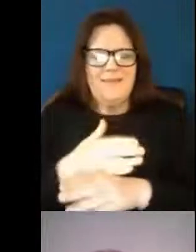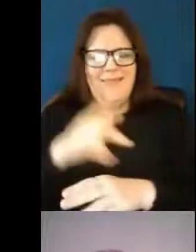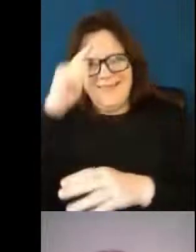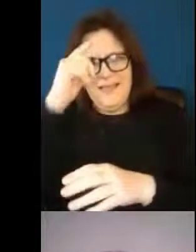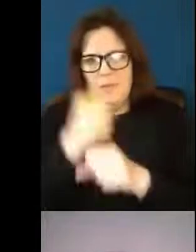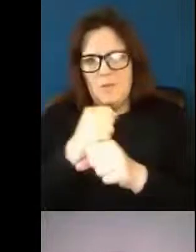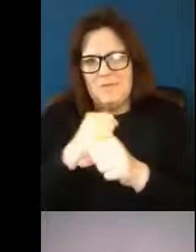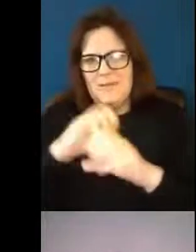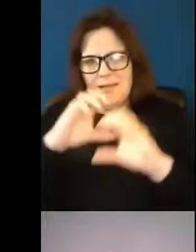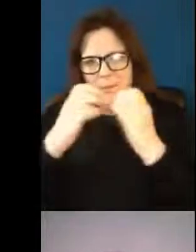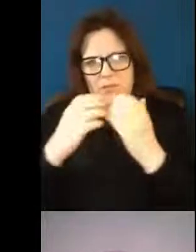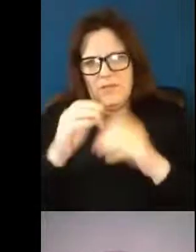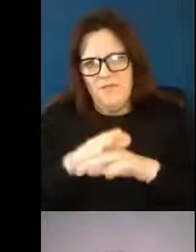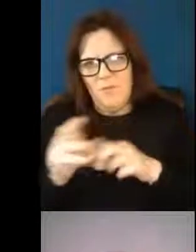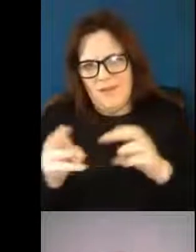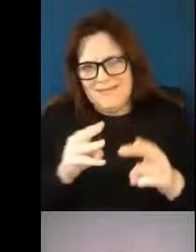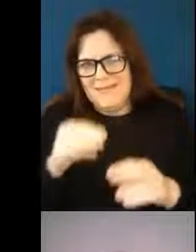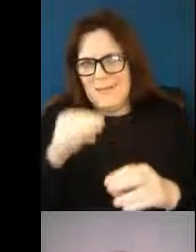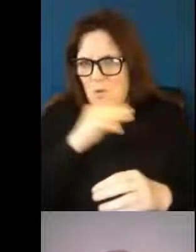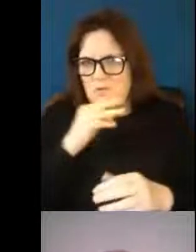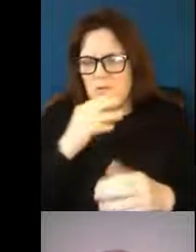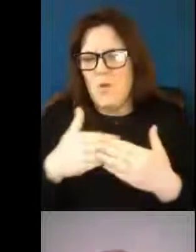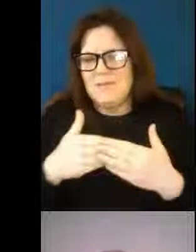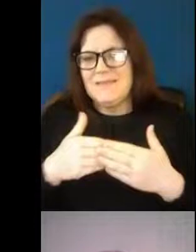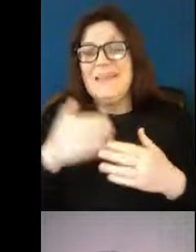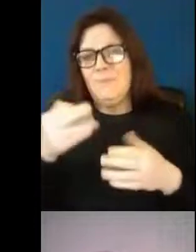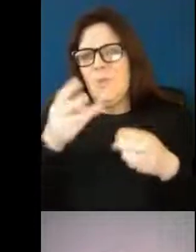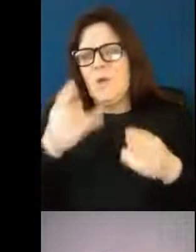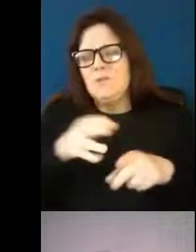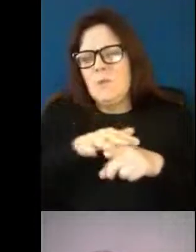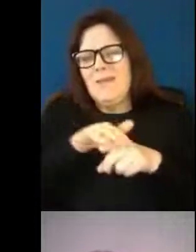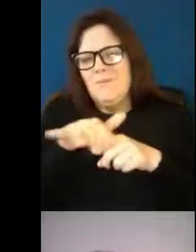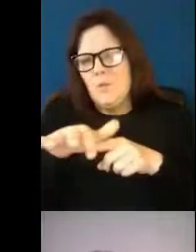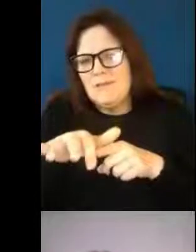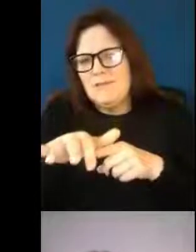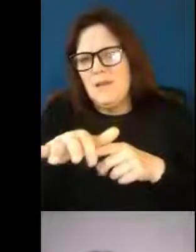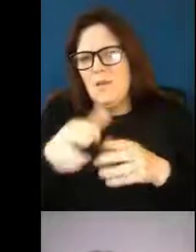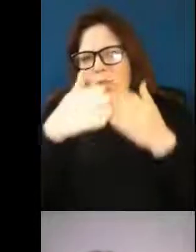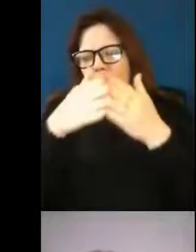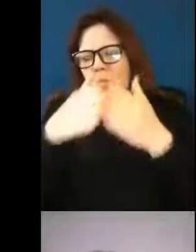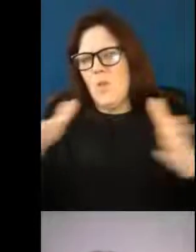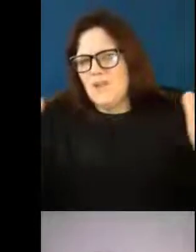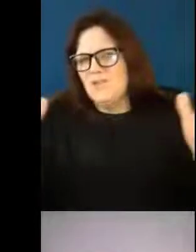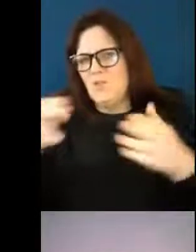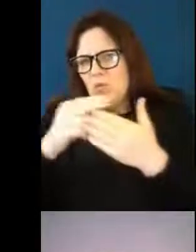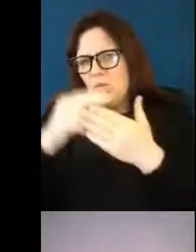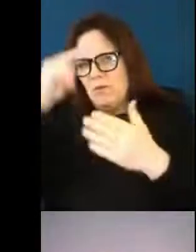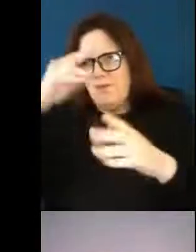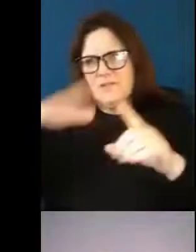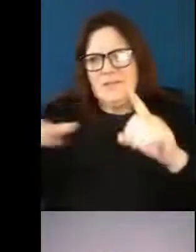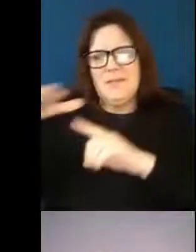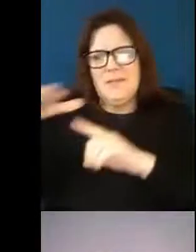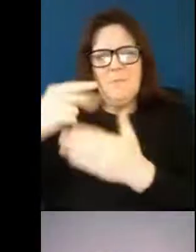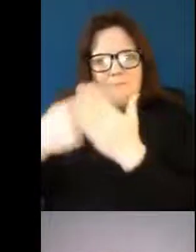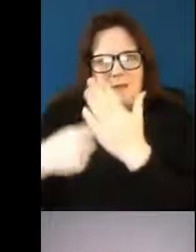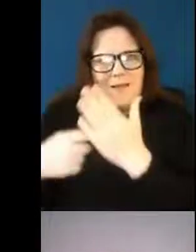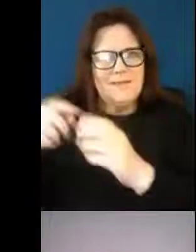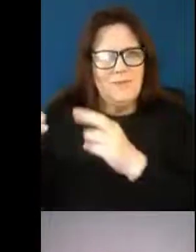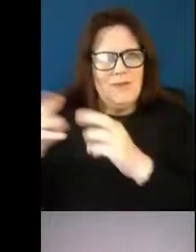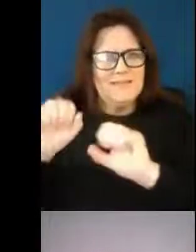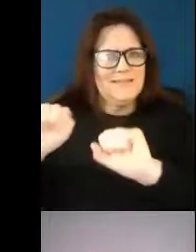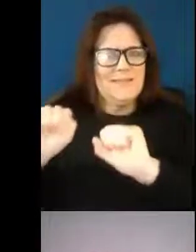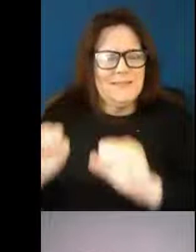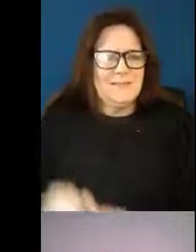of practice, particularly if you want to influence wider university policies and practices.